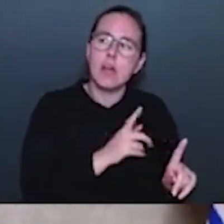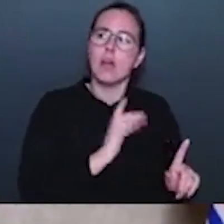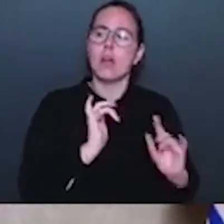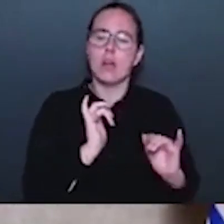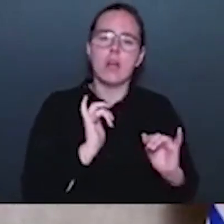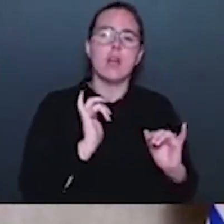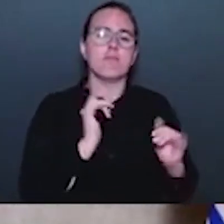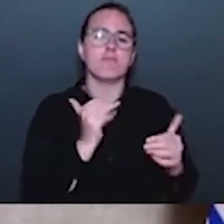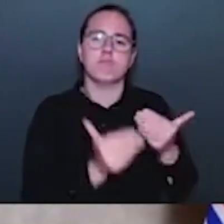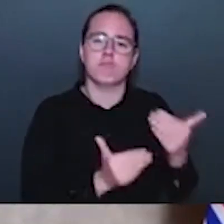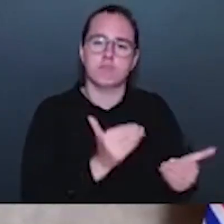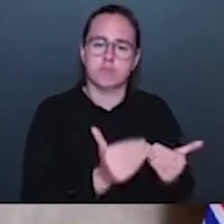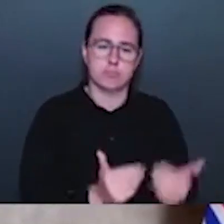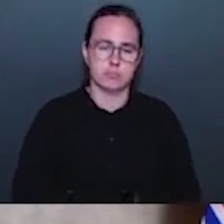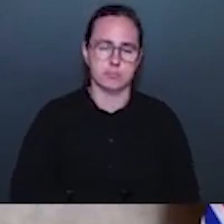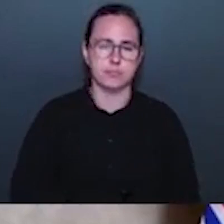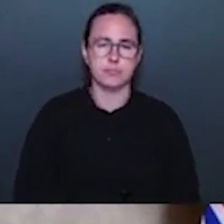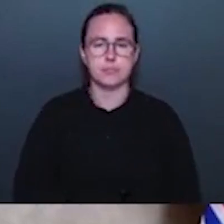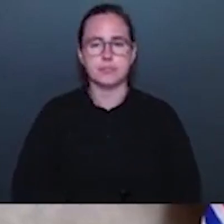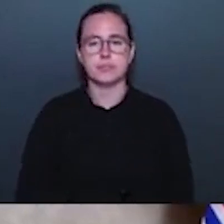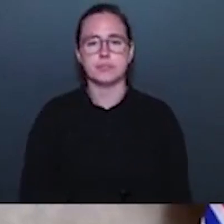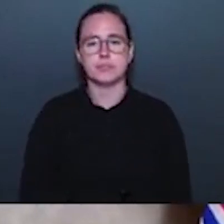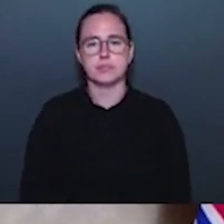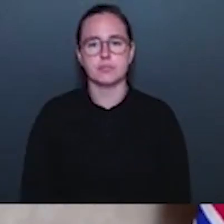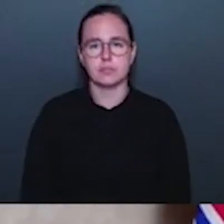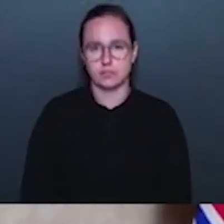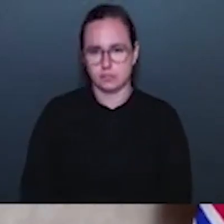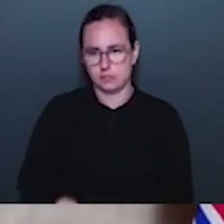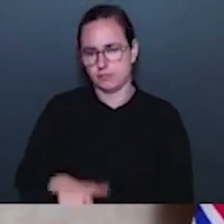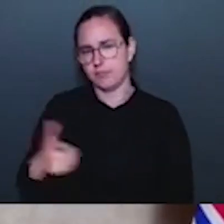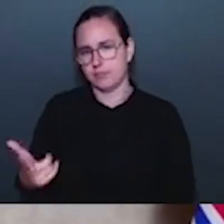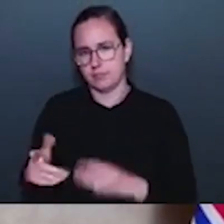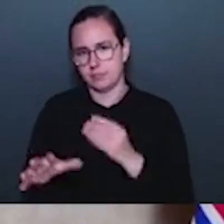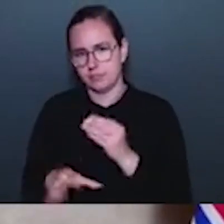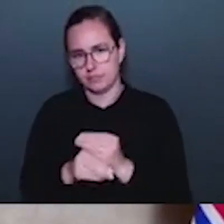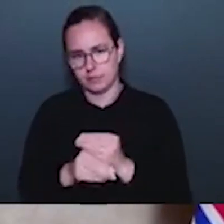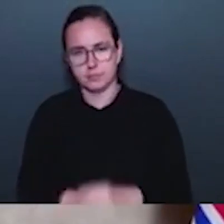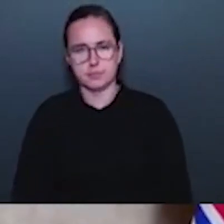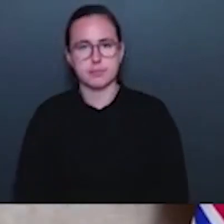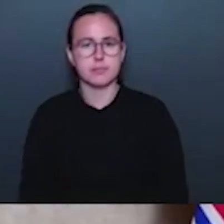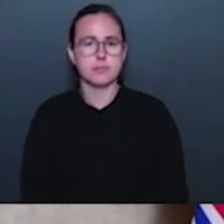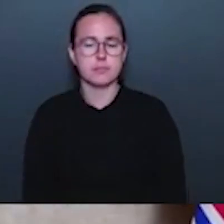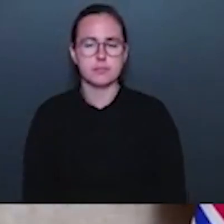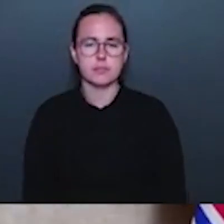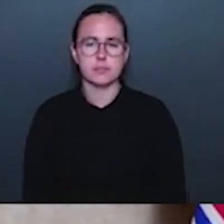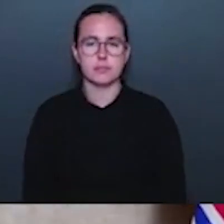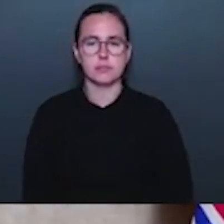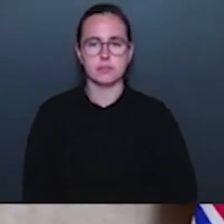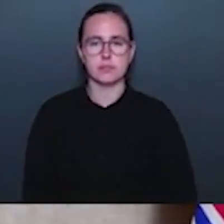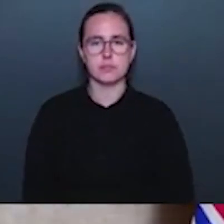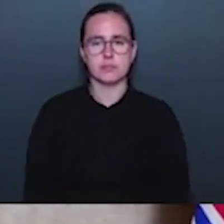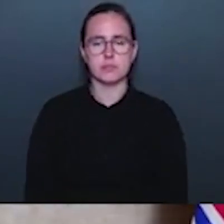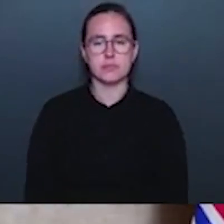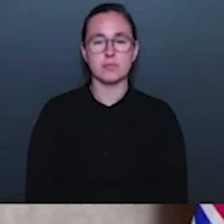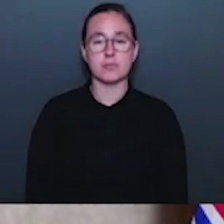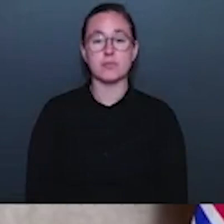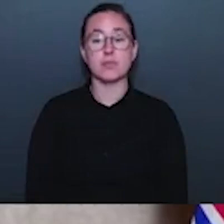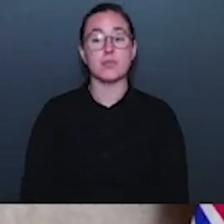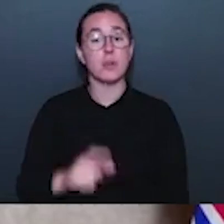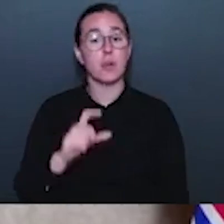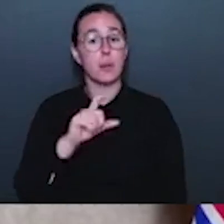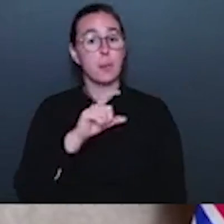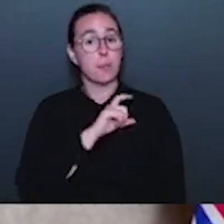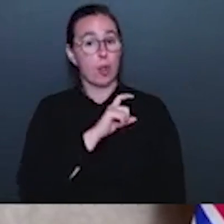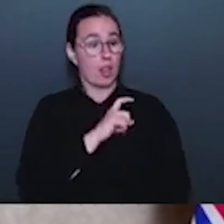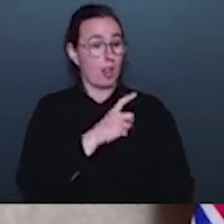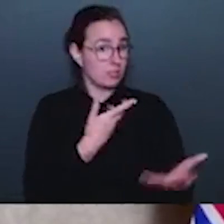that interaction between frontline police officers and individuals who are carrying for personal use. And what we